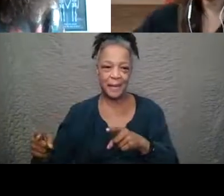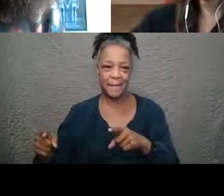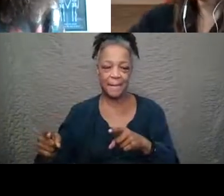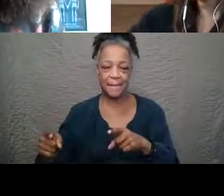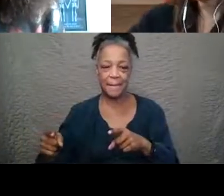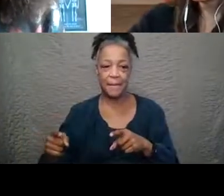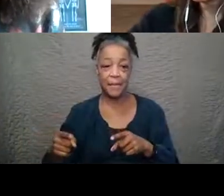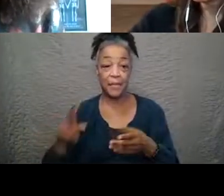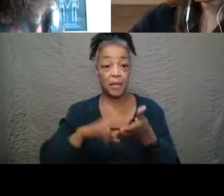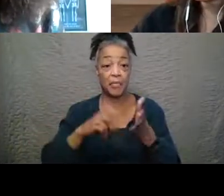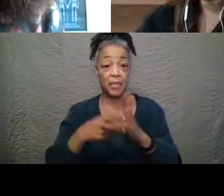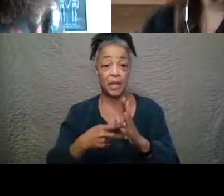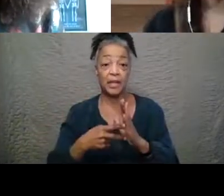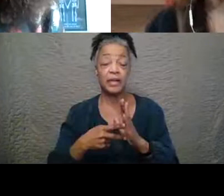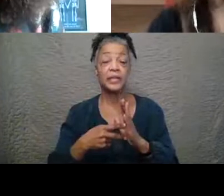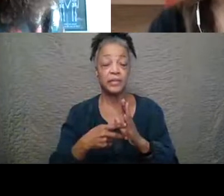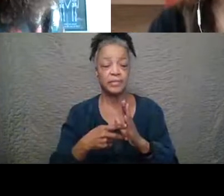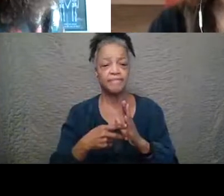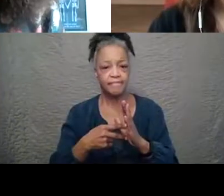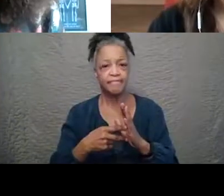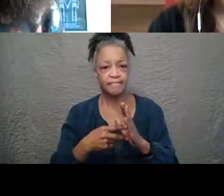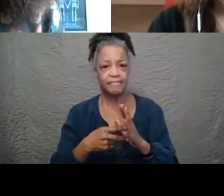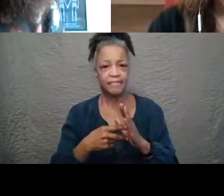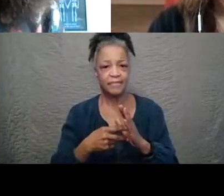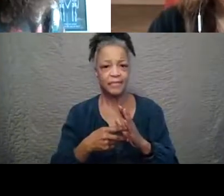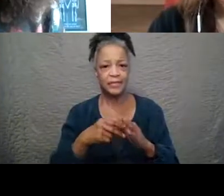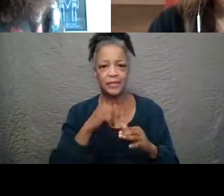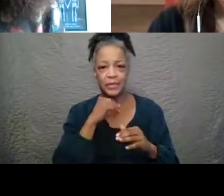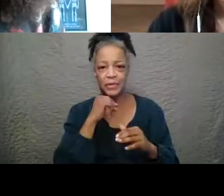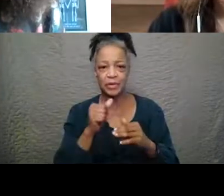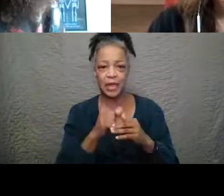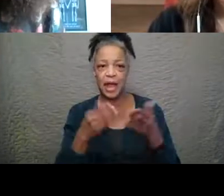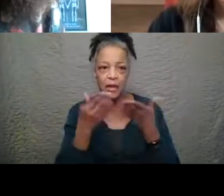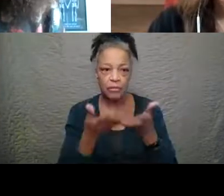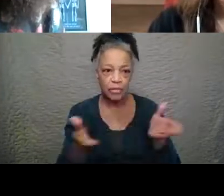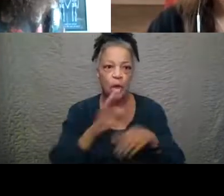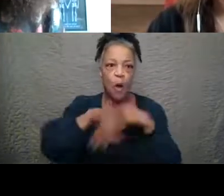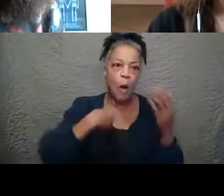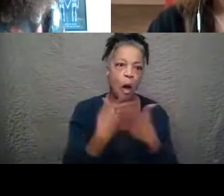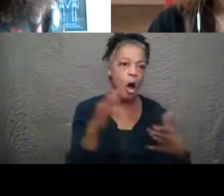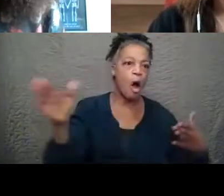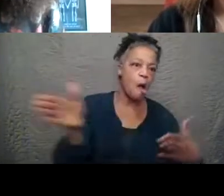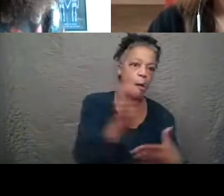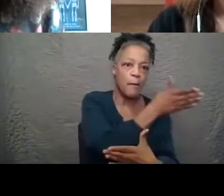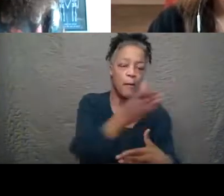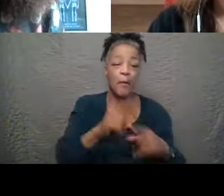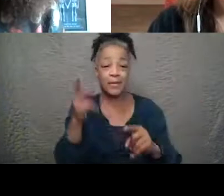I mean, there are definitely, you know, that wasn't necessarily across the board, but just seeing that work being done across the